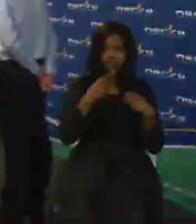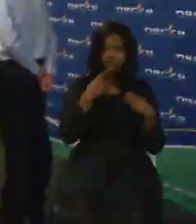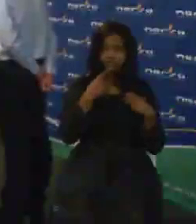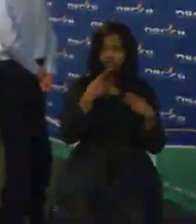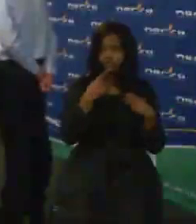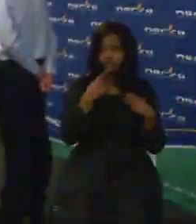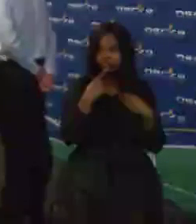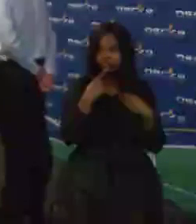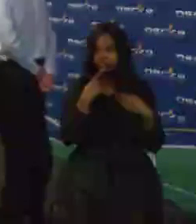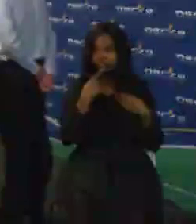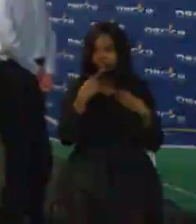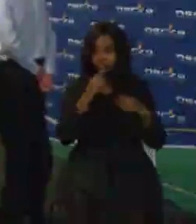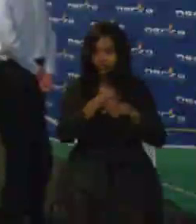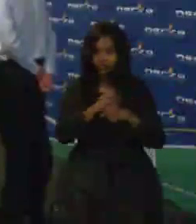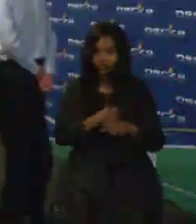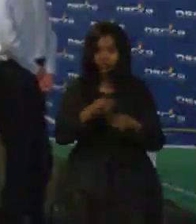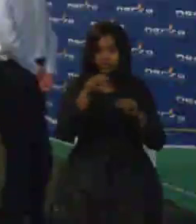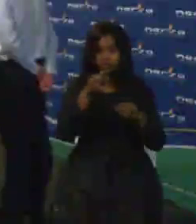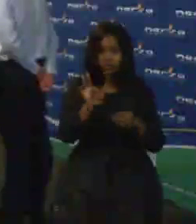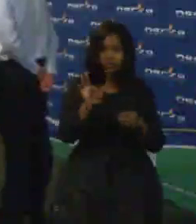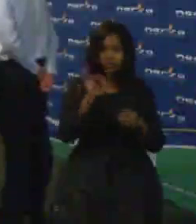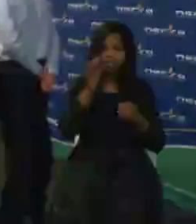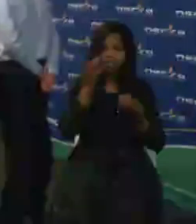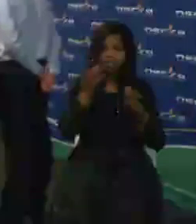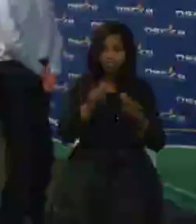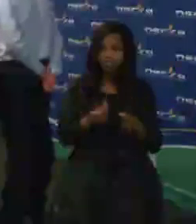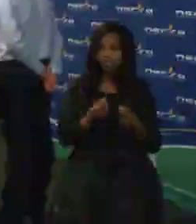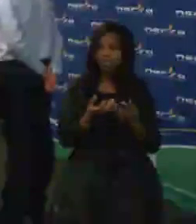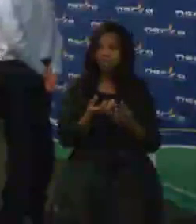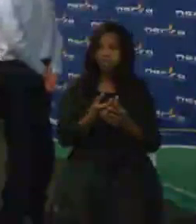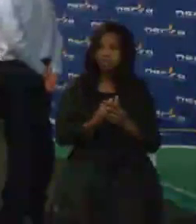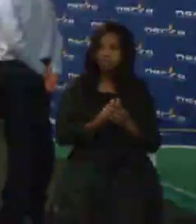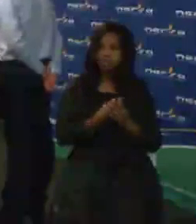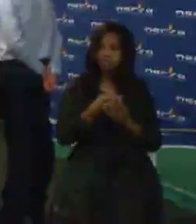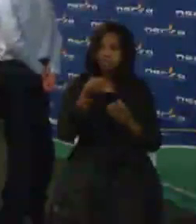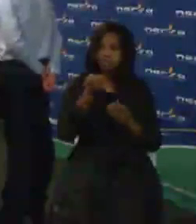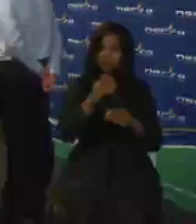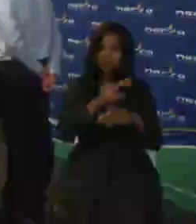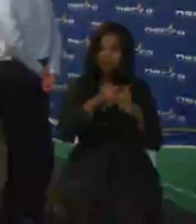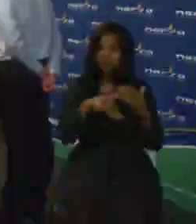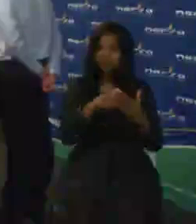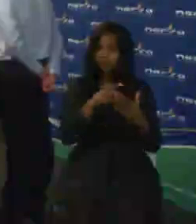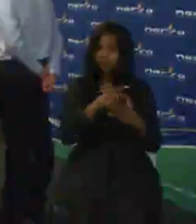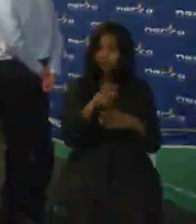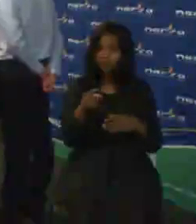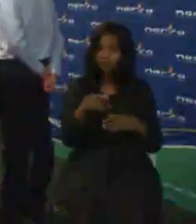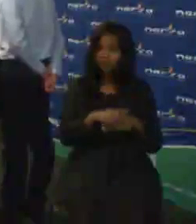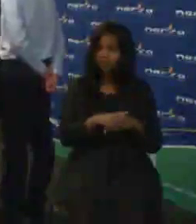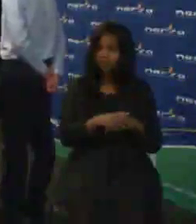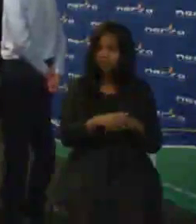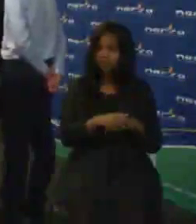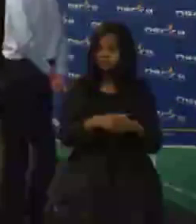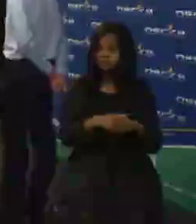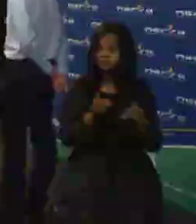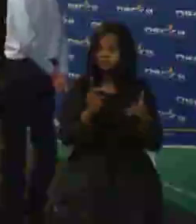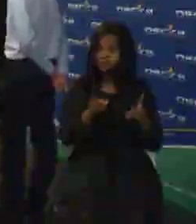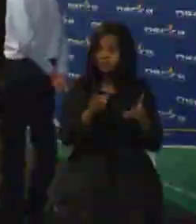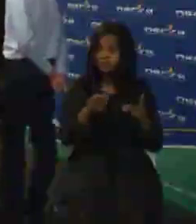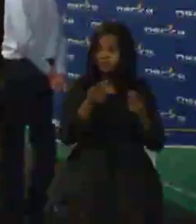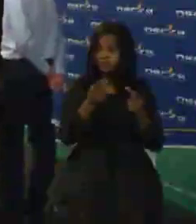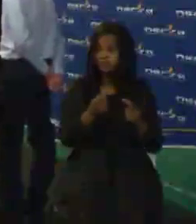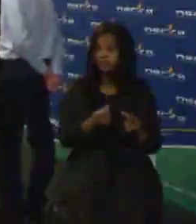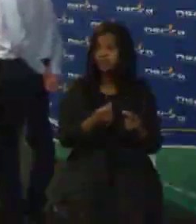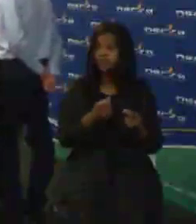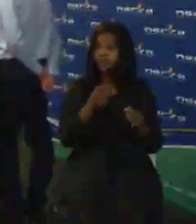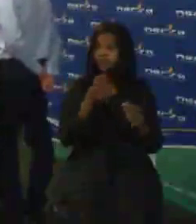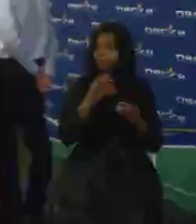set the correct prices. So all those, the normal market equilibrium